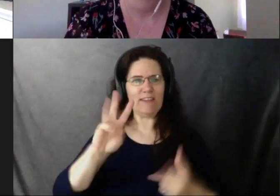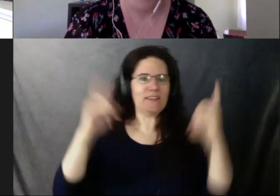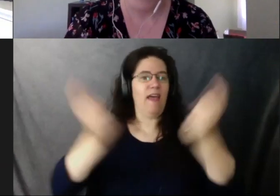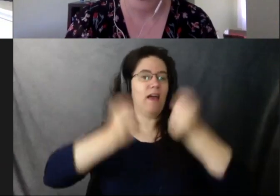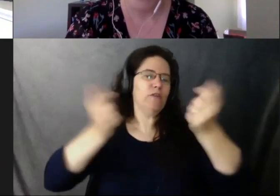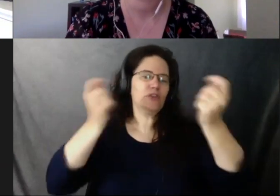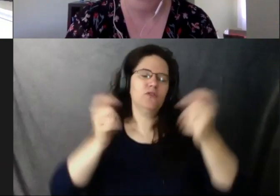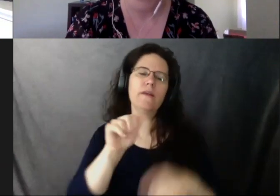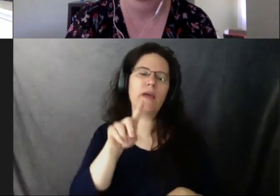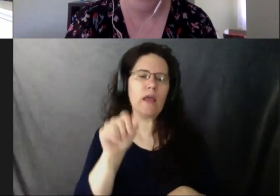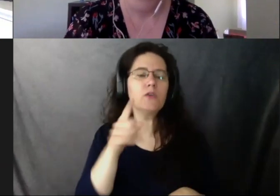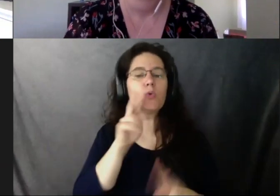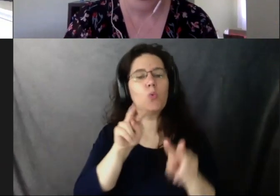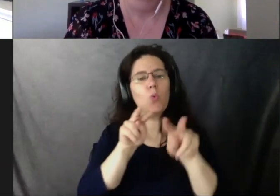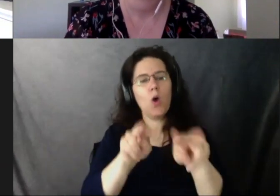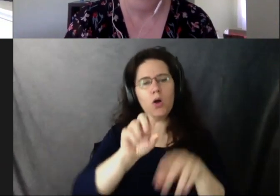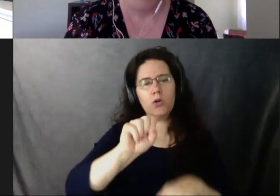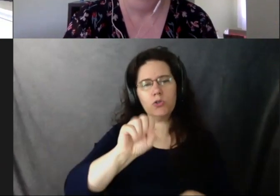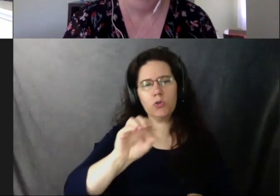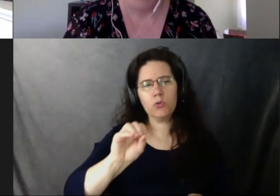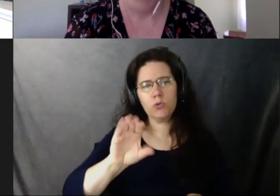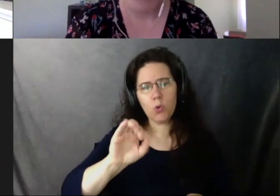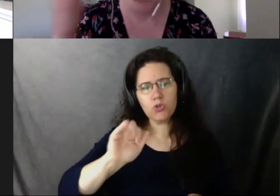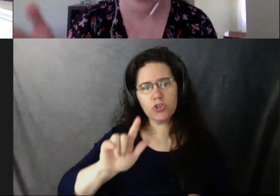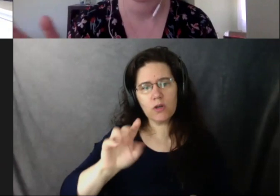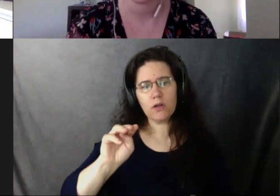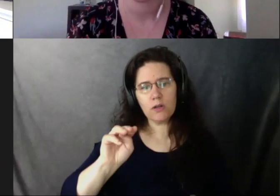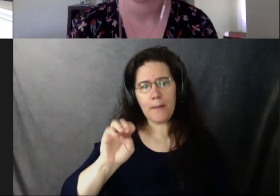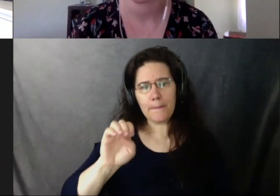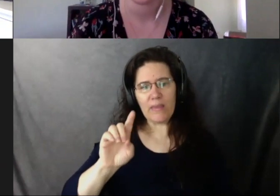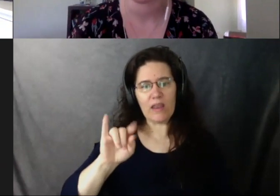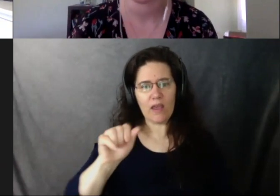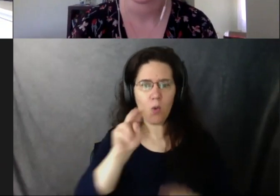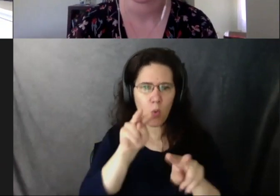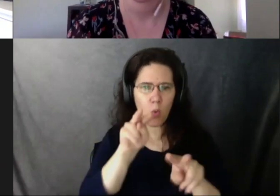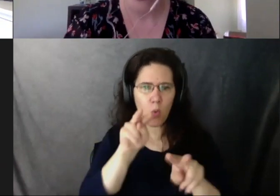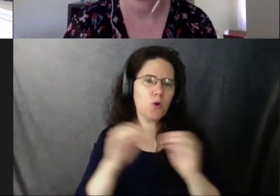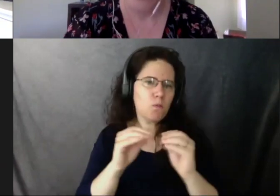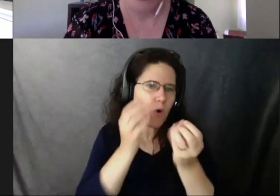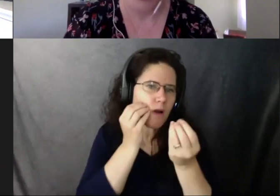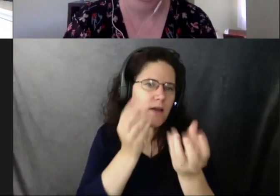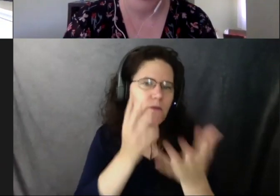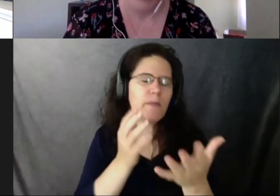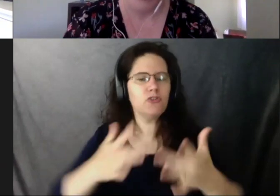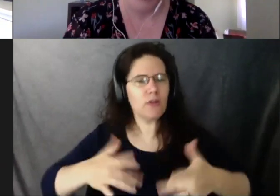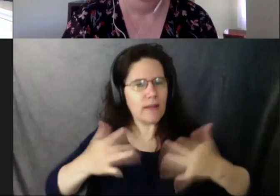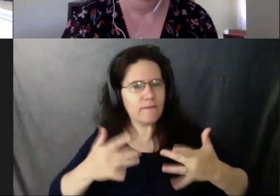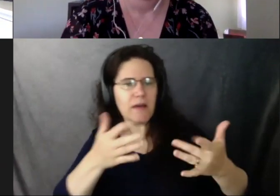and participate. We will, provide a lot more information in the next few